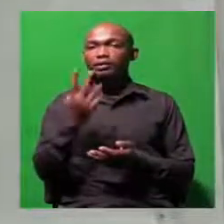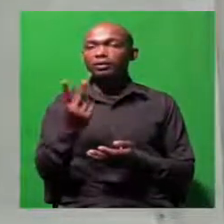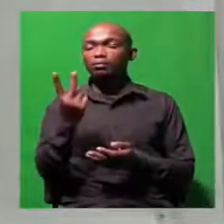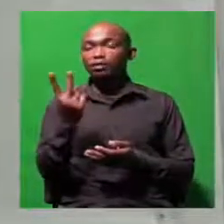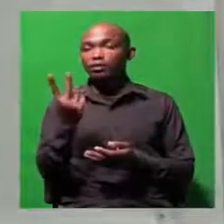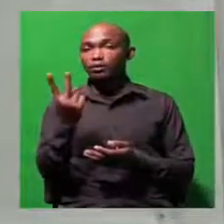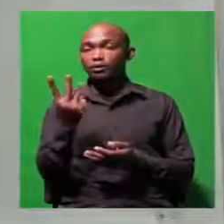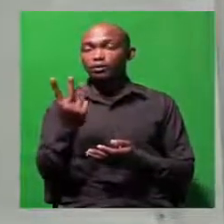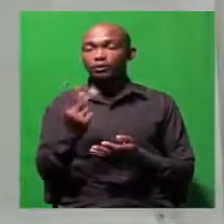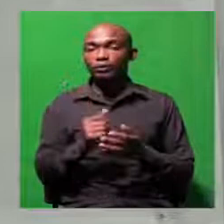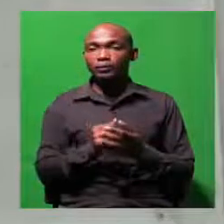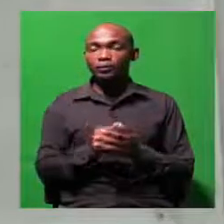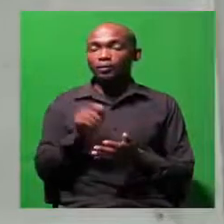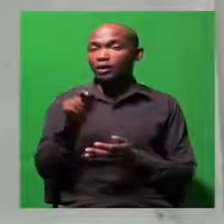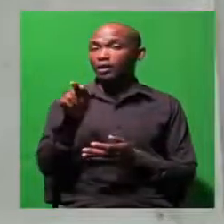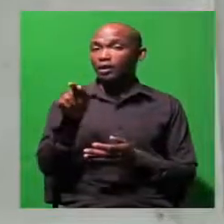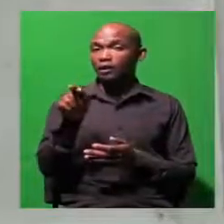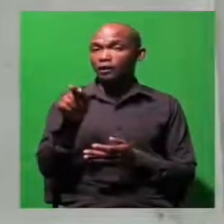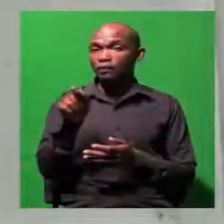for that. Number 2.